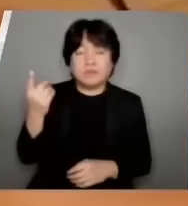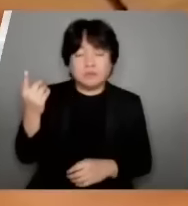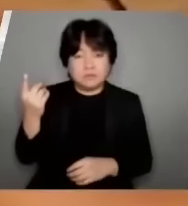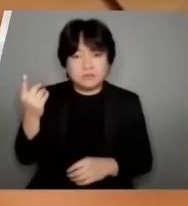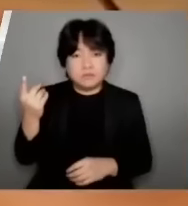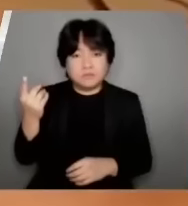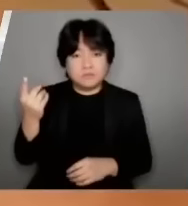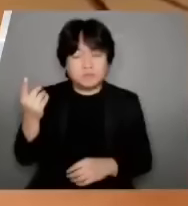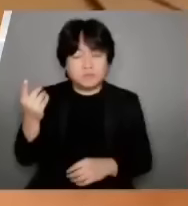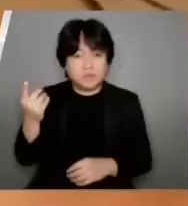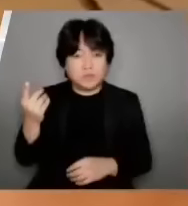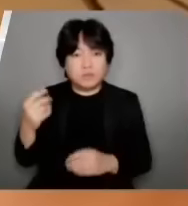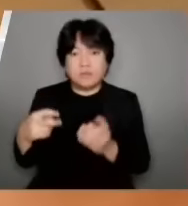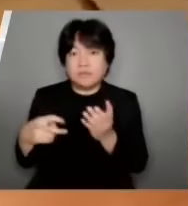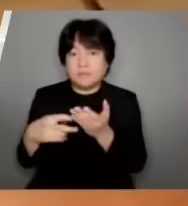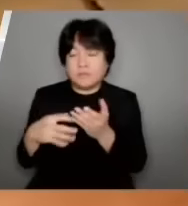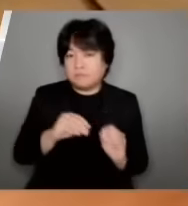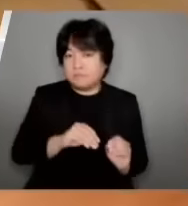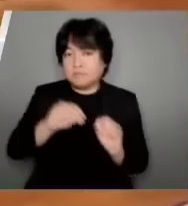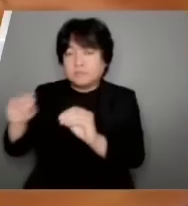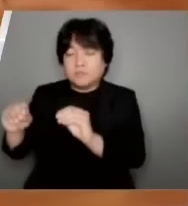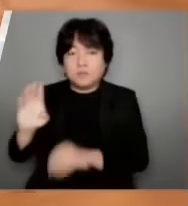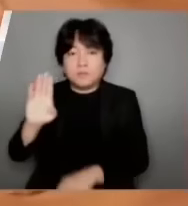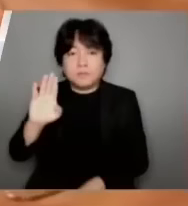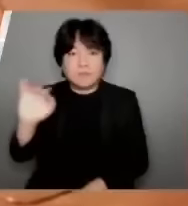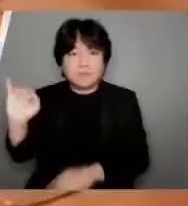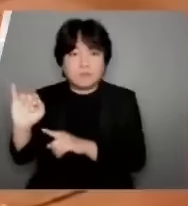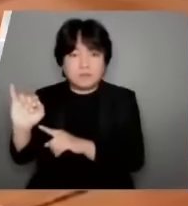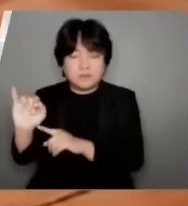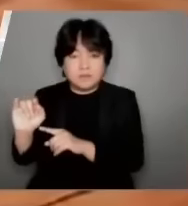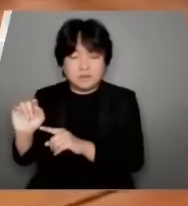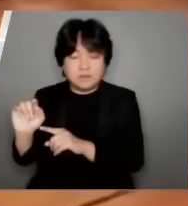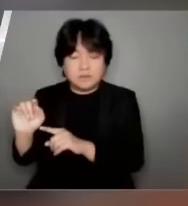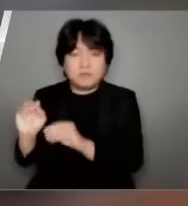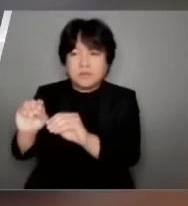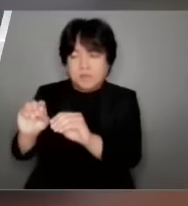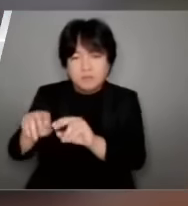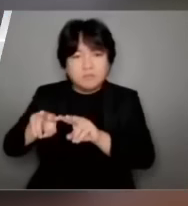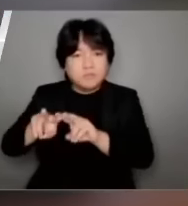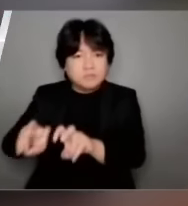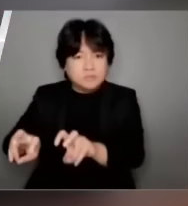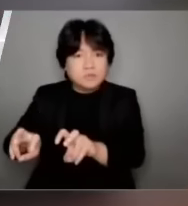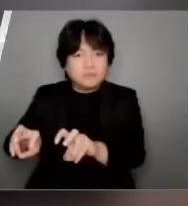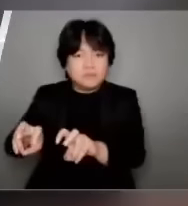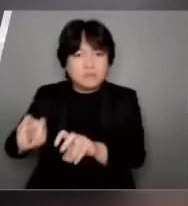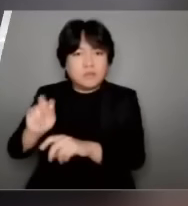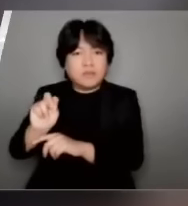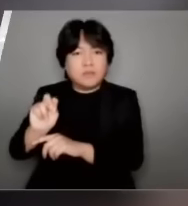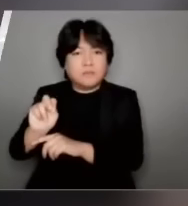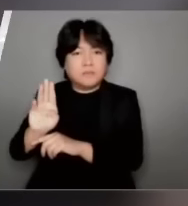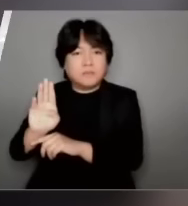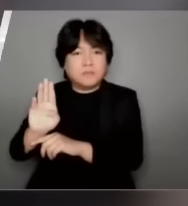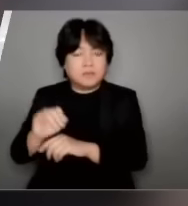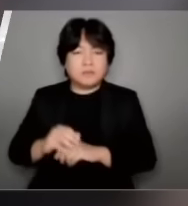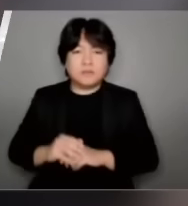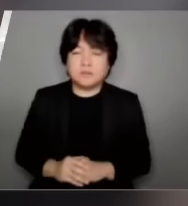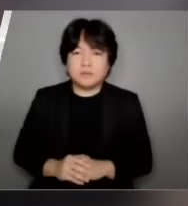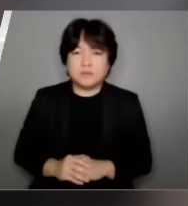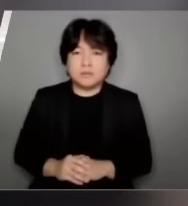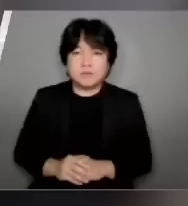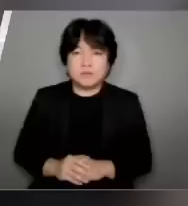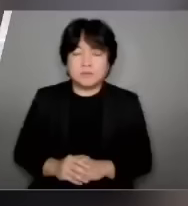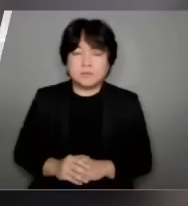from the Bureau of Immigration to the National Bureau of Investigation. So binasahan na rin sila ng Miranda rights nila.